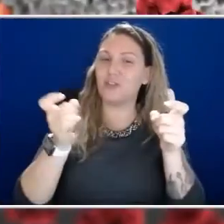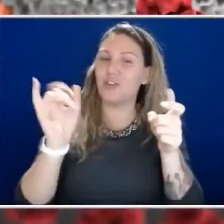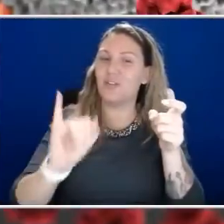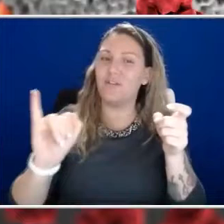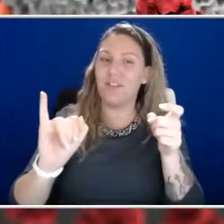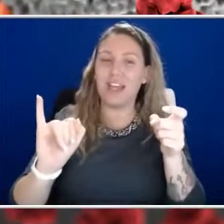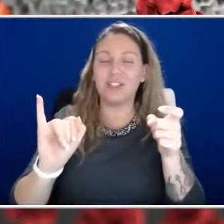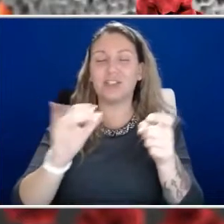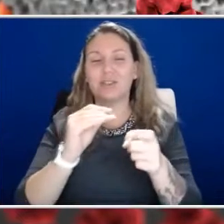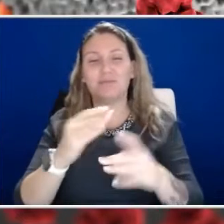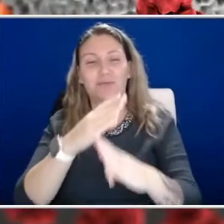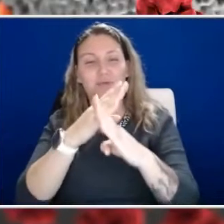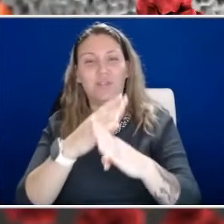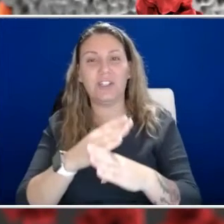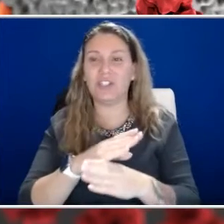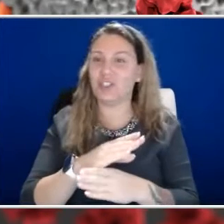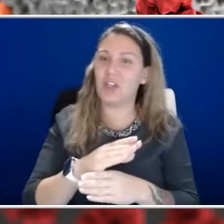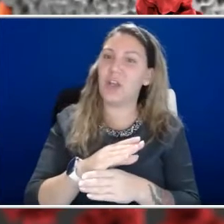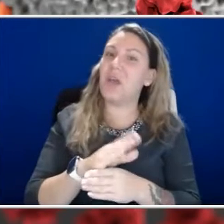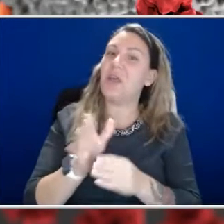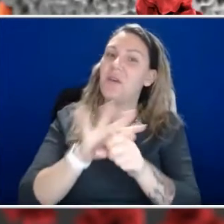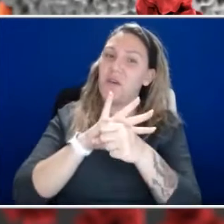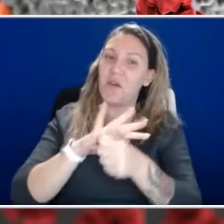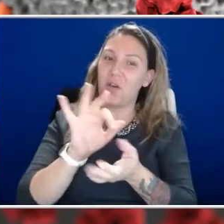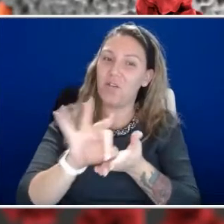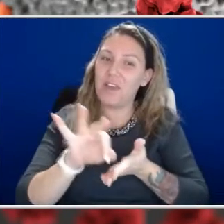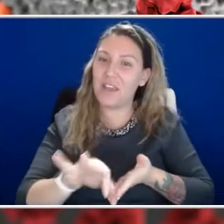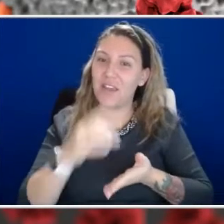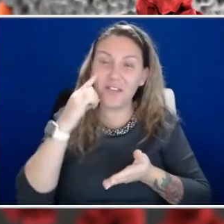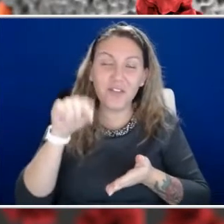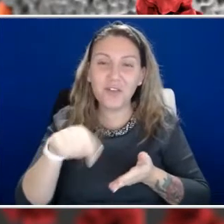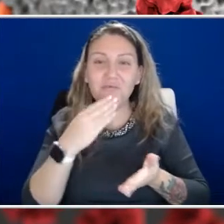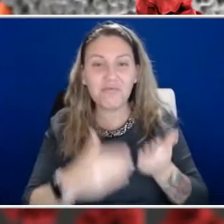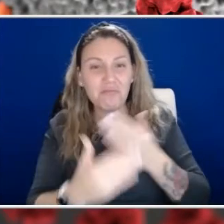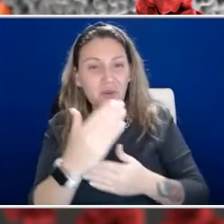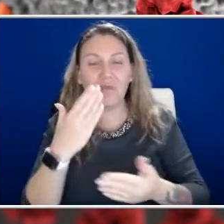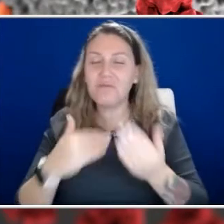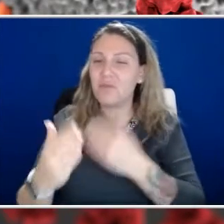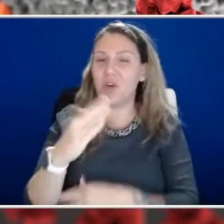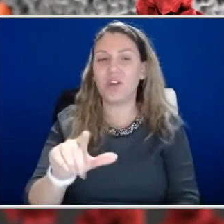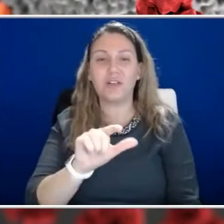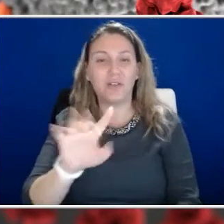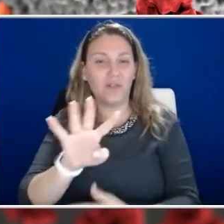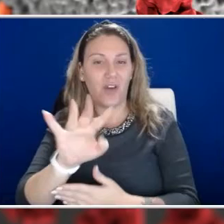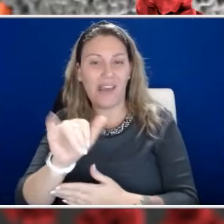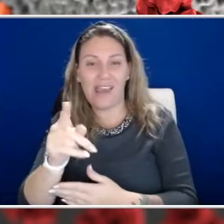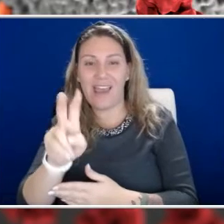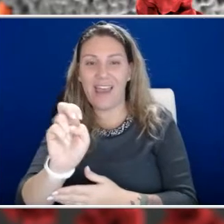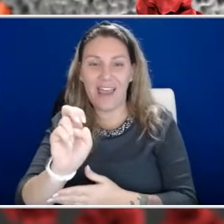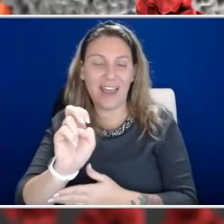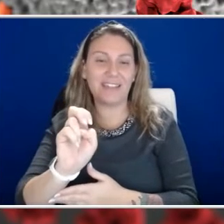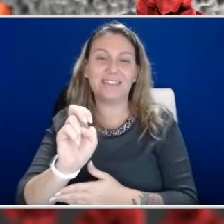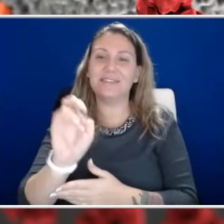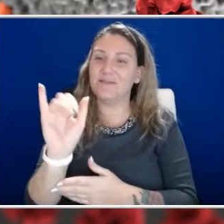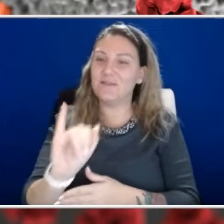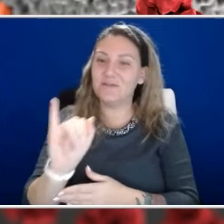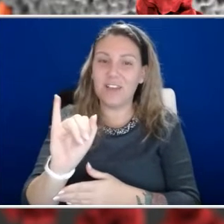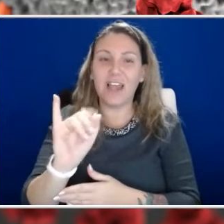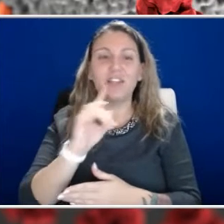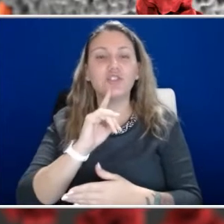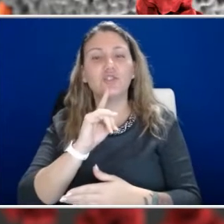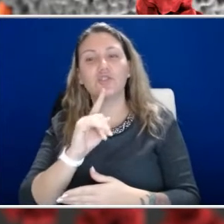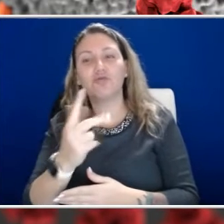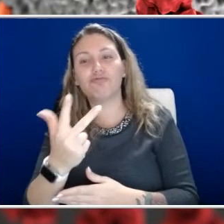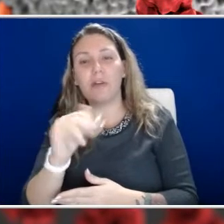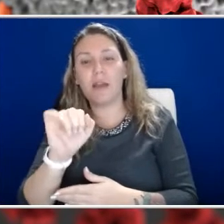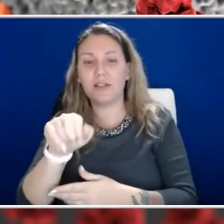our COVID count. Good morning to you. Yeah. Hi, how are you? Good. We have 24 active infections right now, 3 in the ICU, 1 on the ventilator,